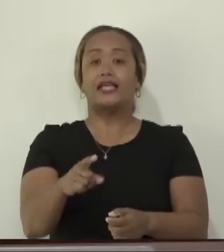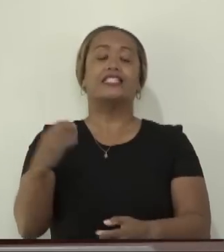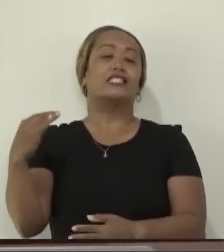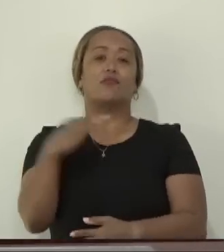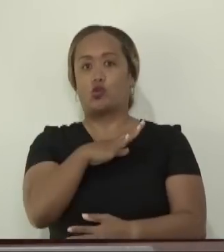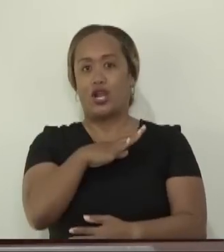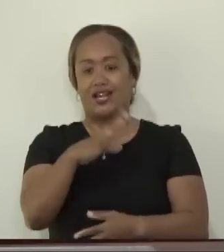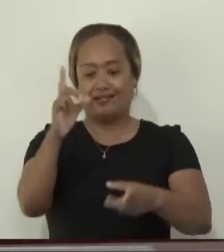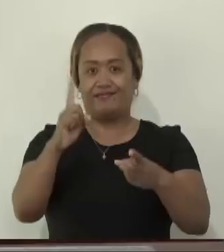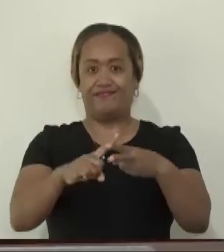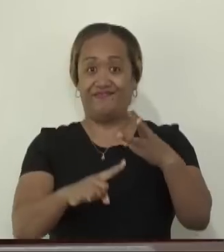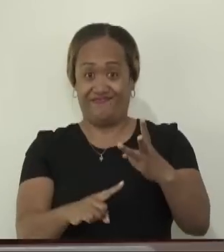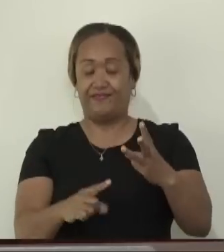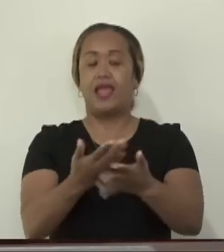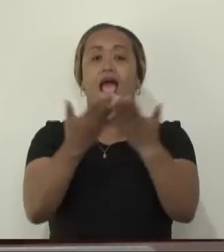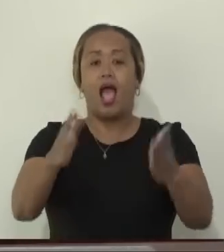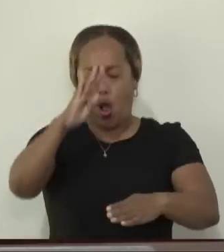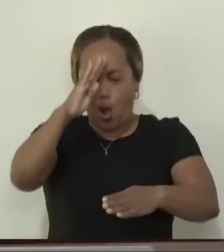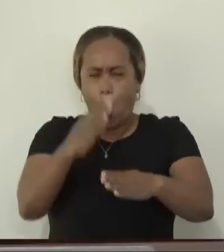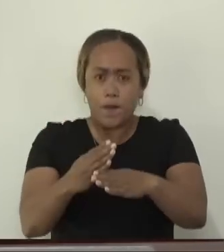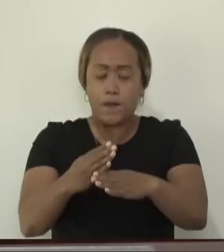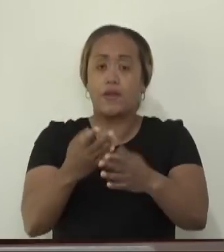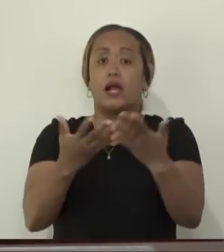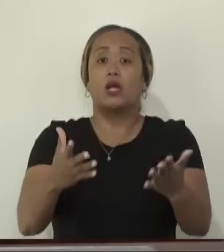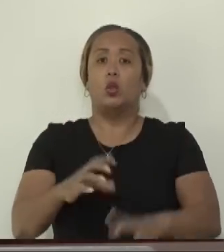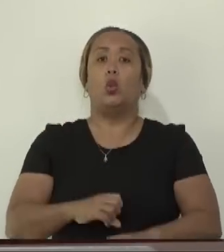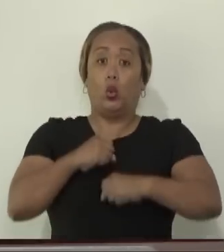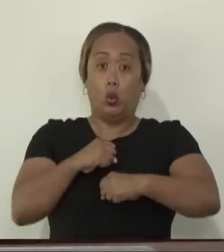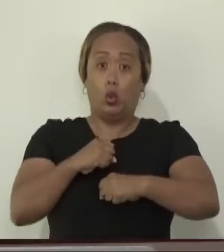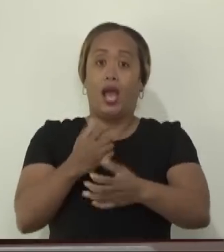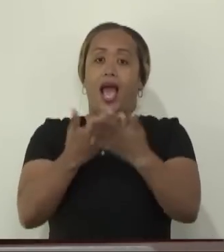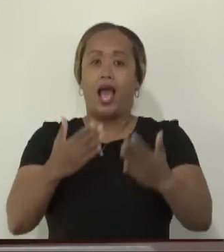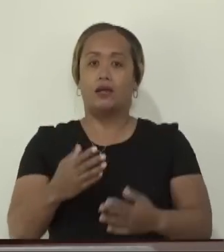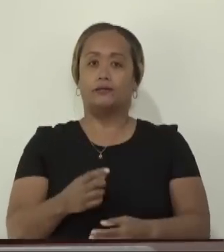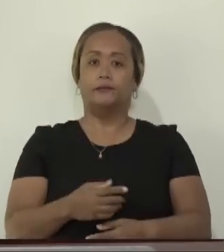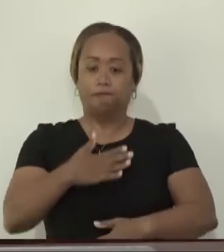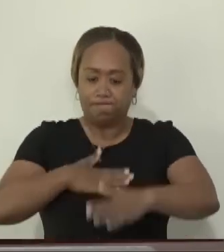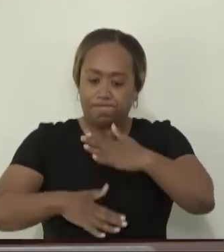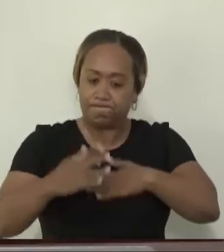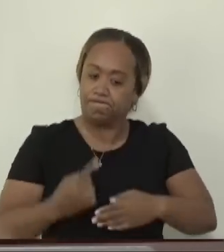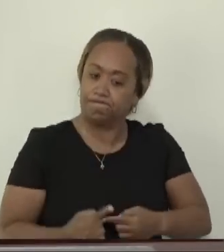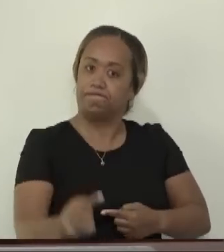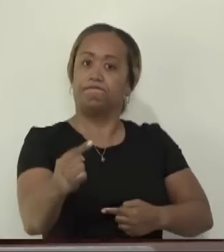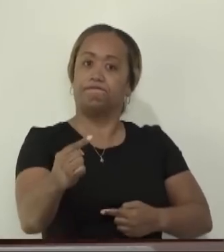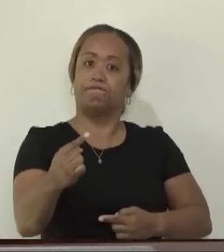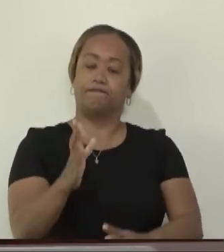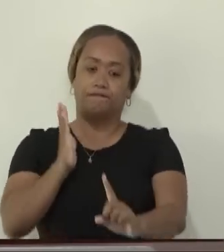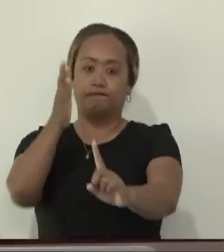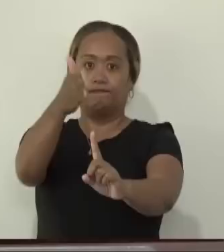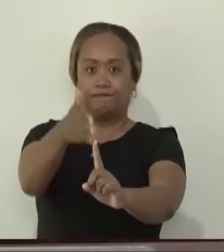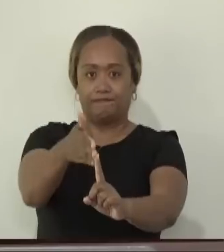spiritually. Our collective hope and resilience lie in our shared destiny and